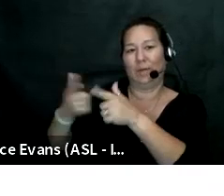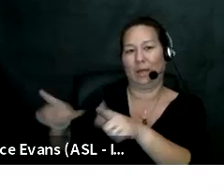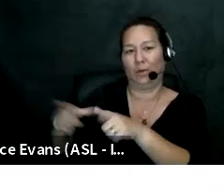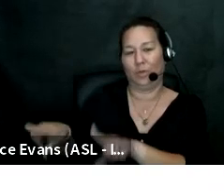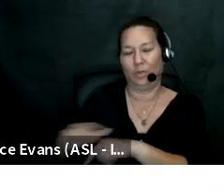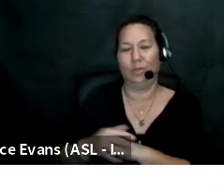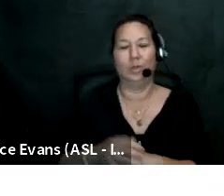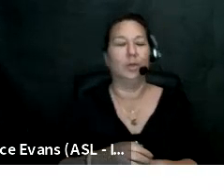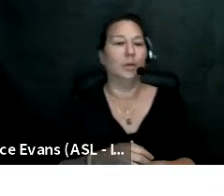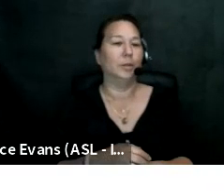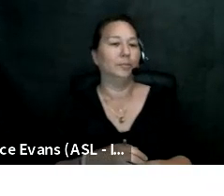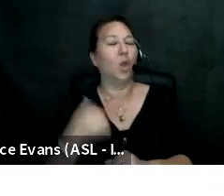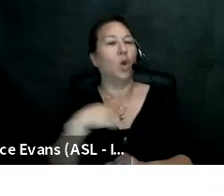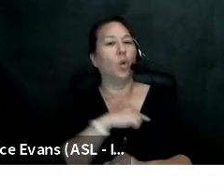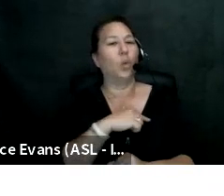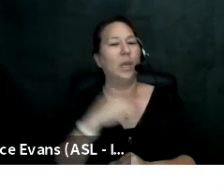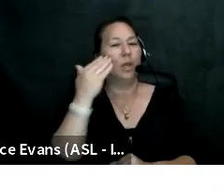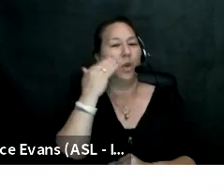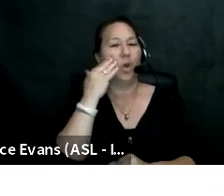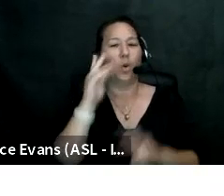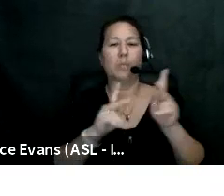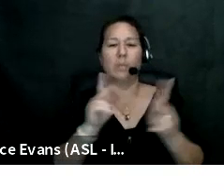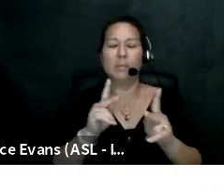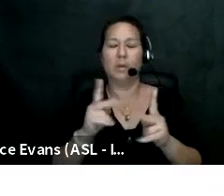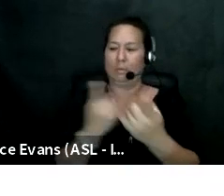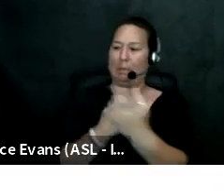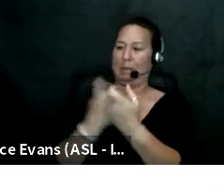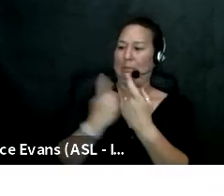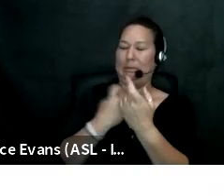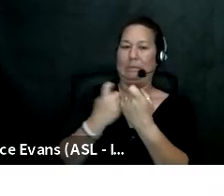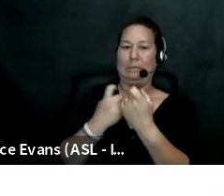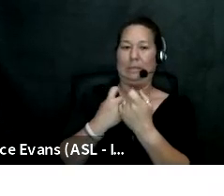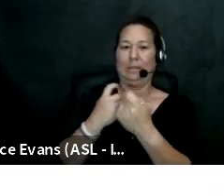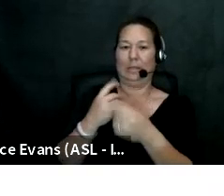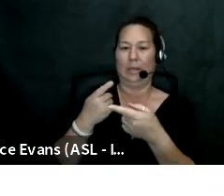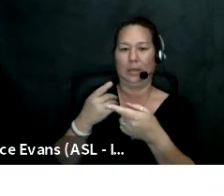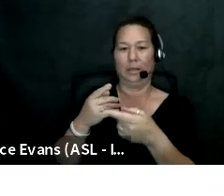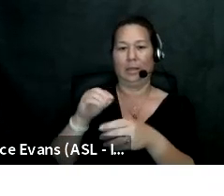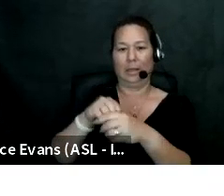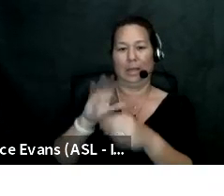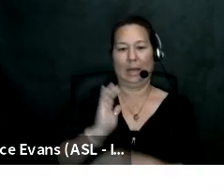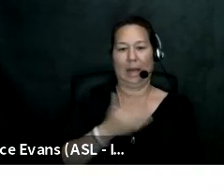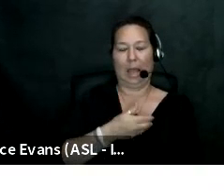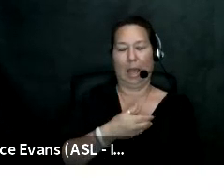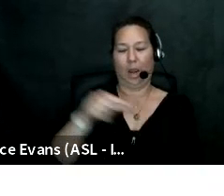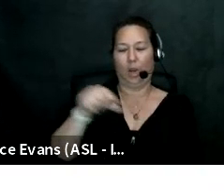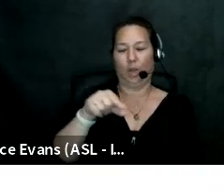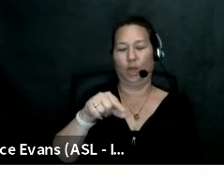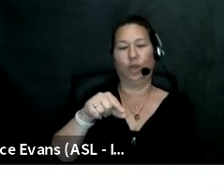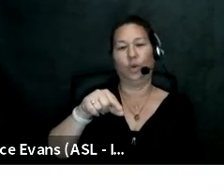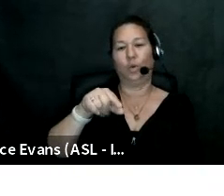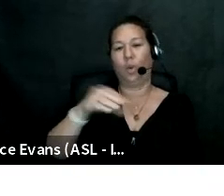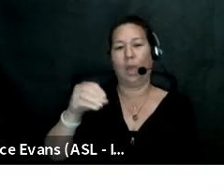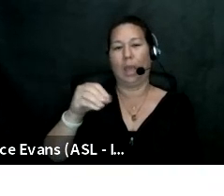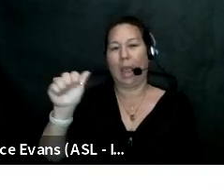had registered. We know that people have been asking questions in the Q&A, and some of our staff have been answering